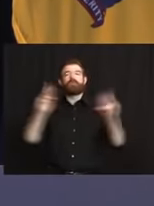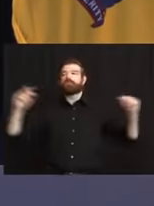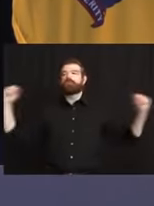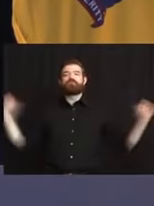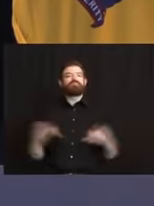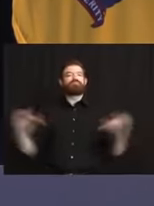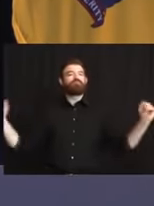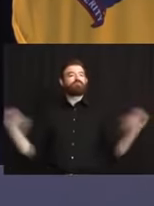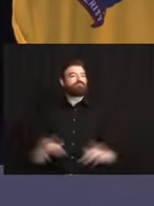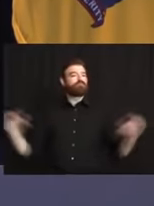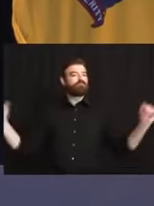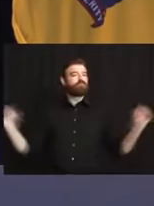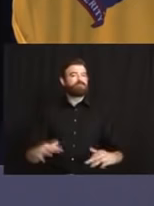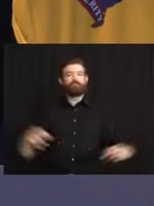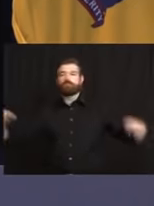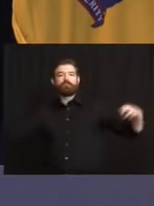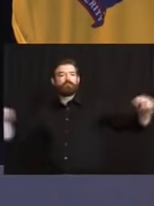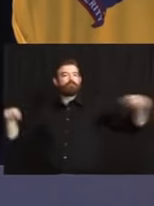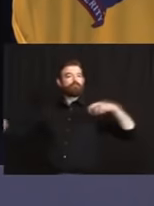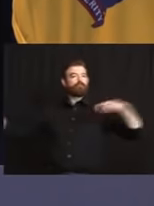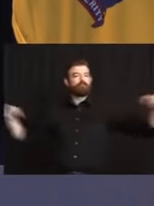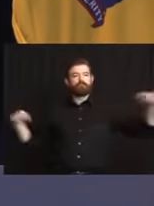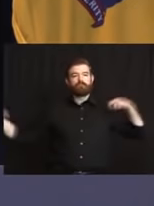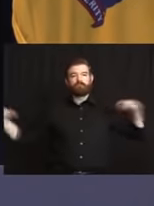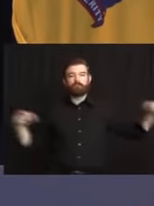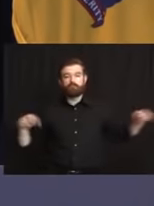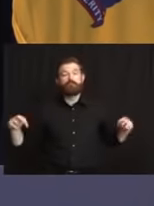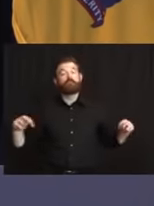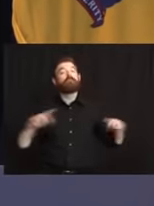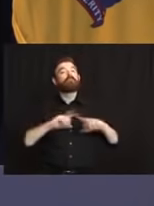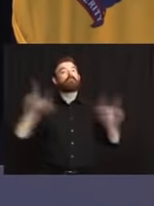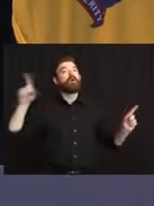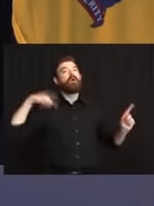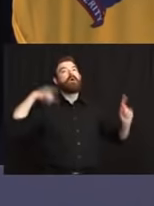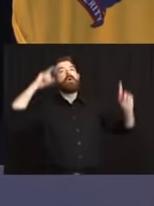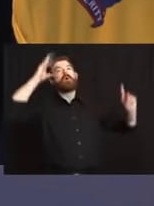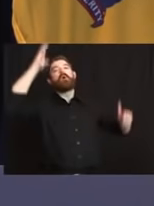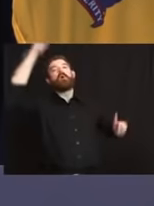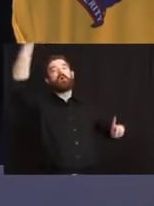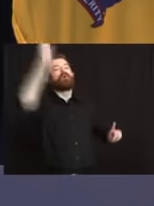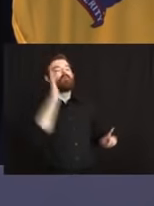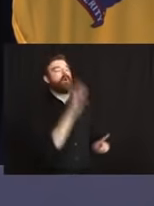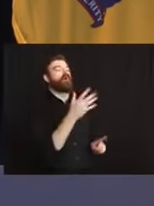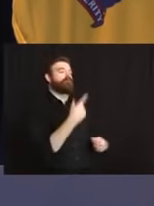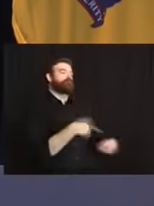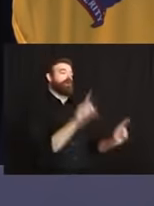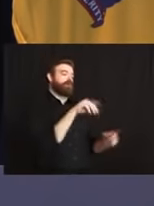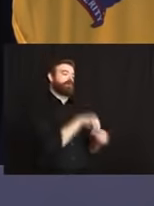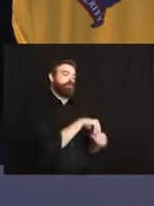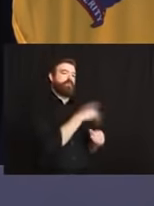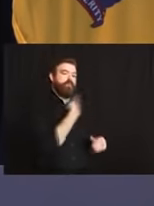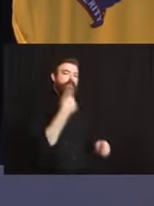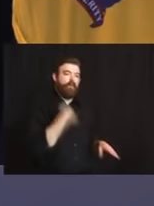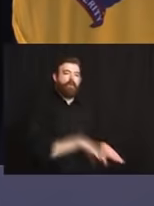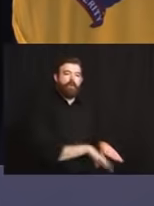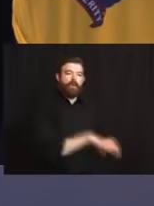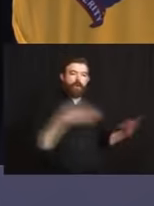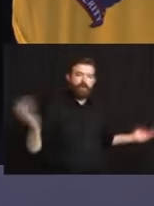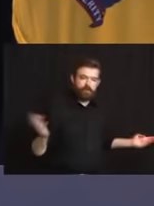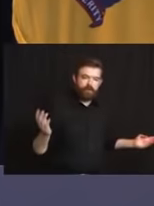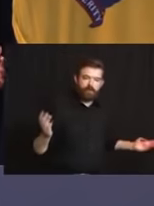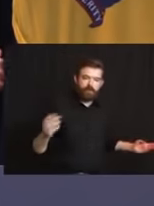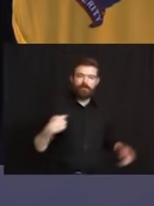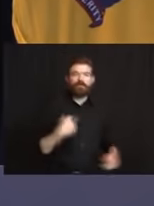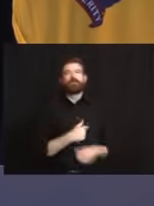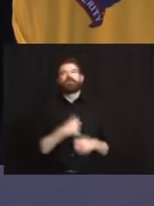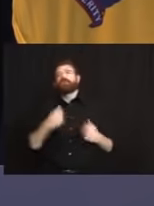We absolutely want to get there, but we got to do it responsibly. And again, we're trying to stay one step ahead of this virus. I'm not